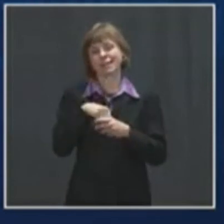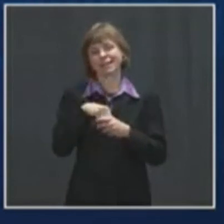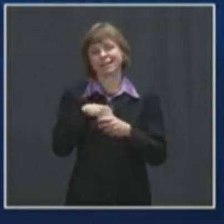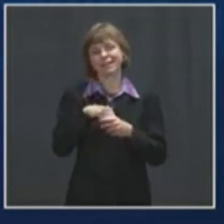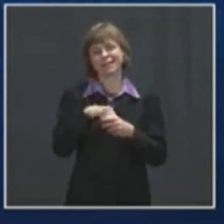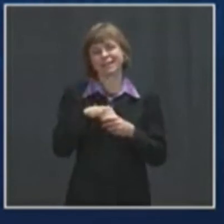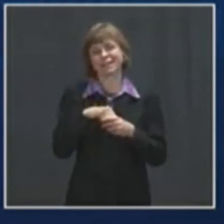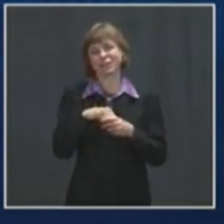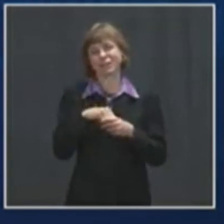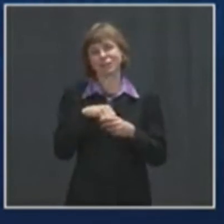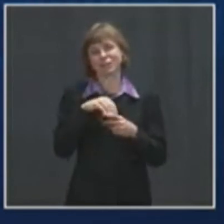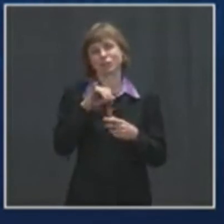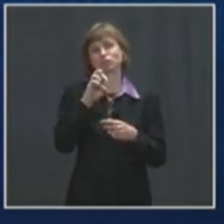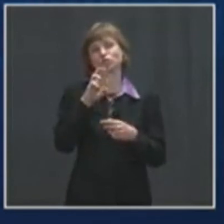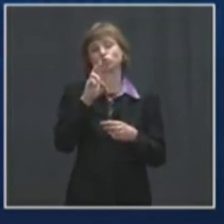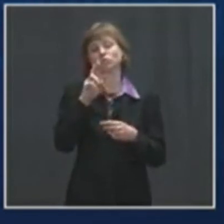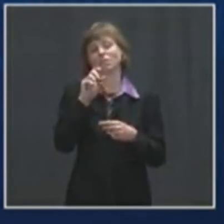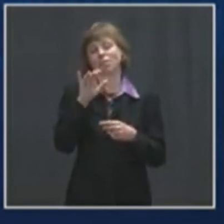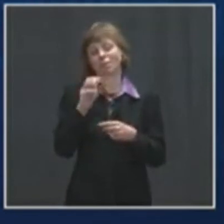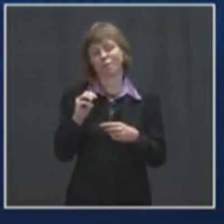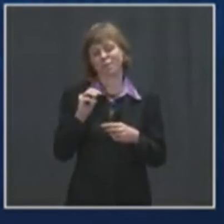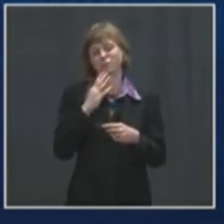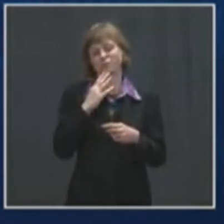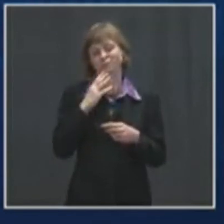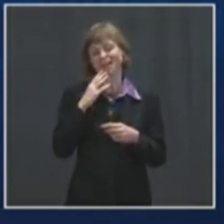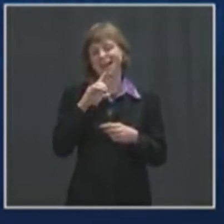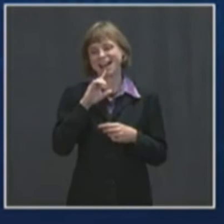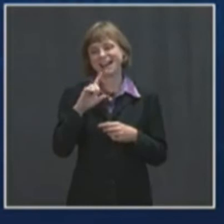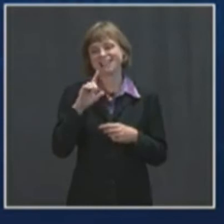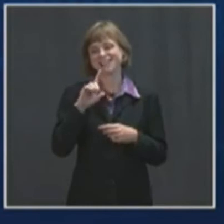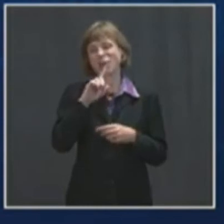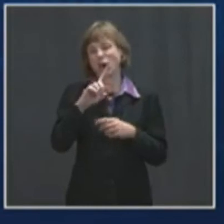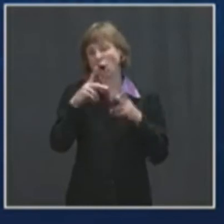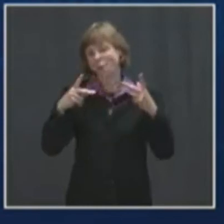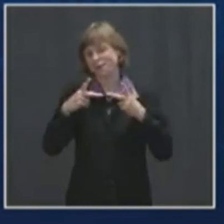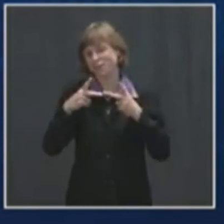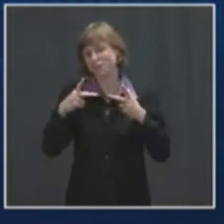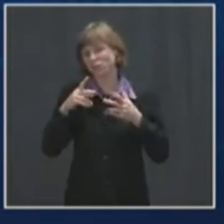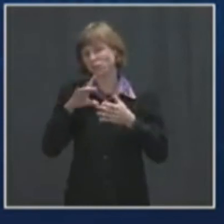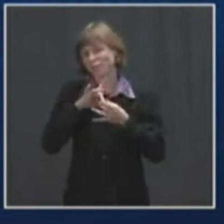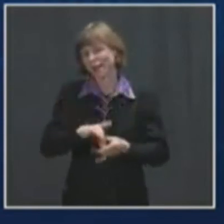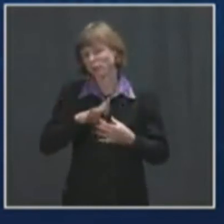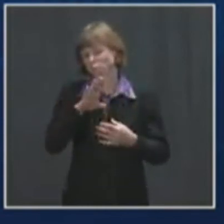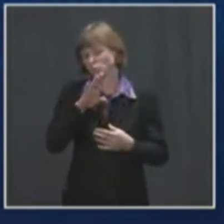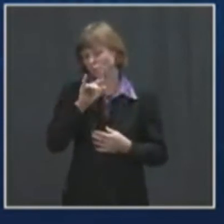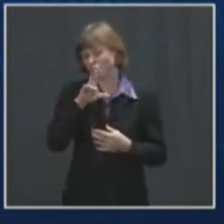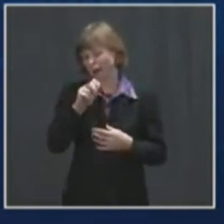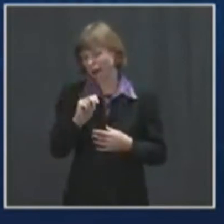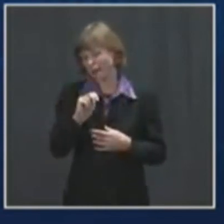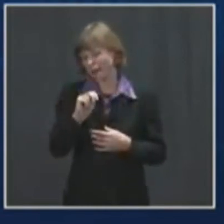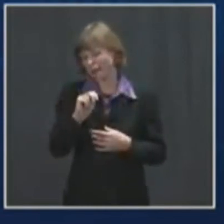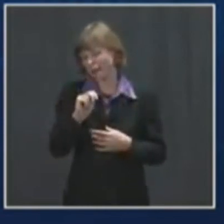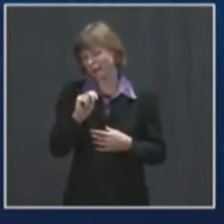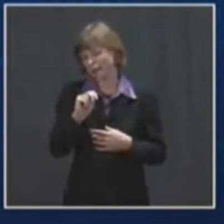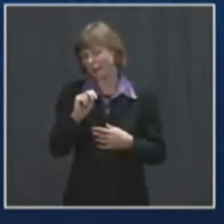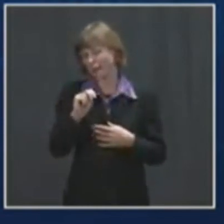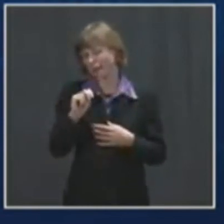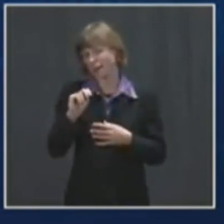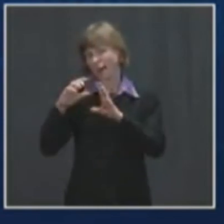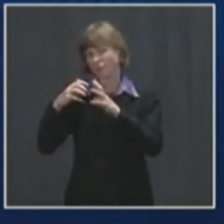Is there a position in terms of the Biden administration as to whether or not the Trump